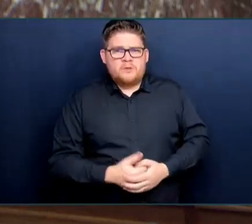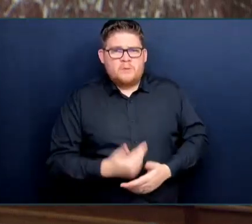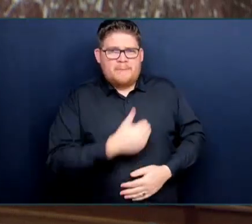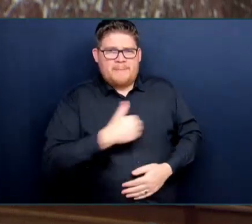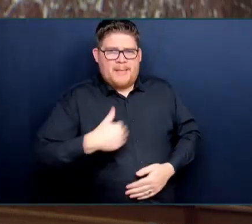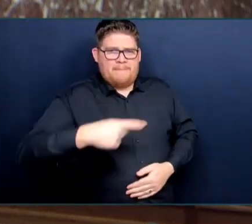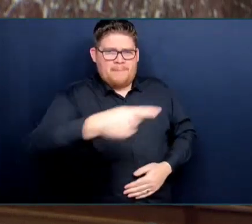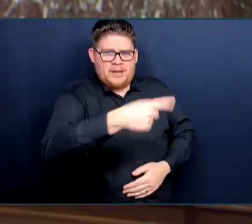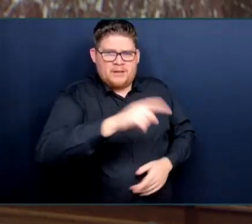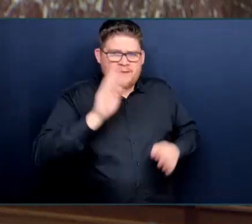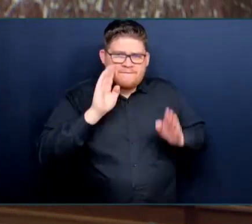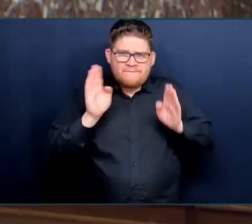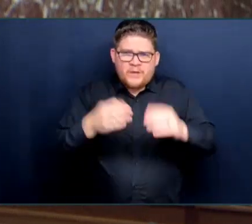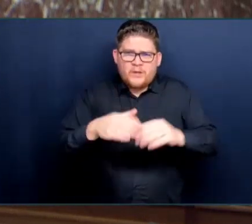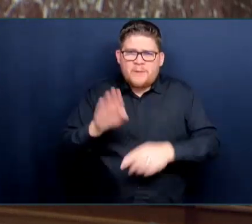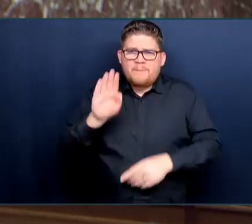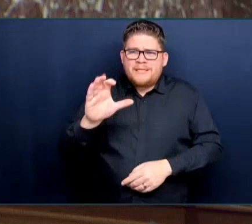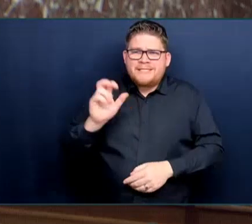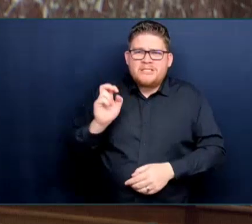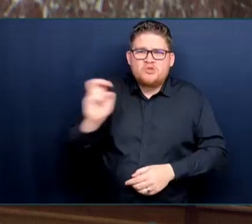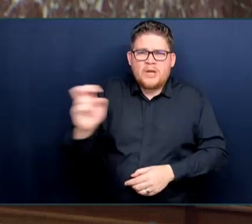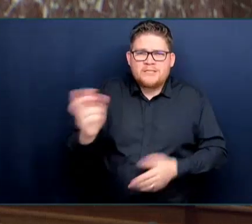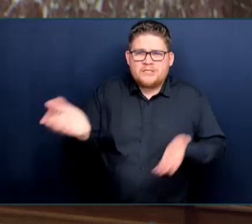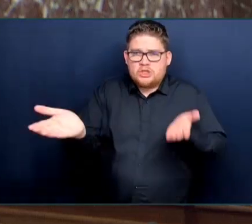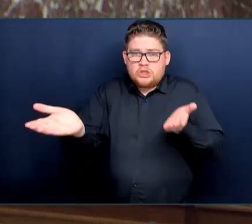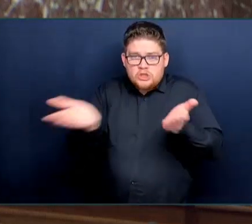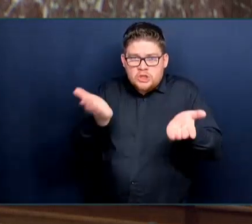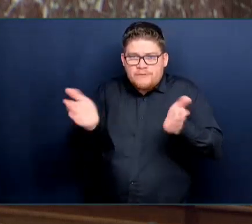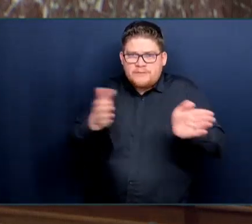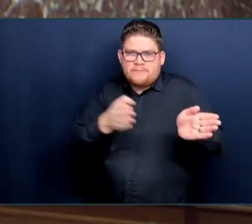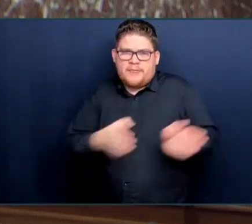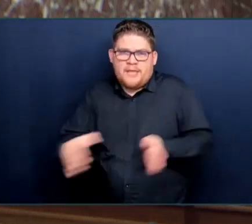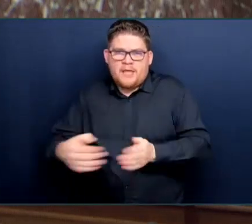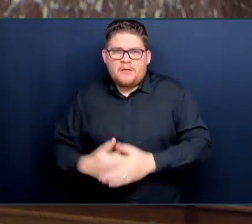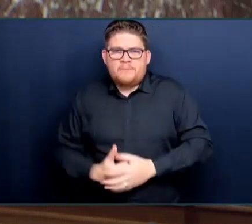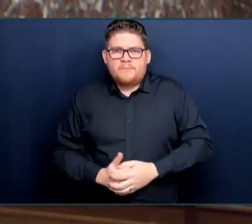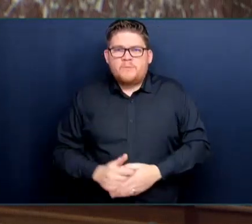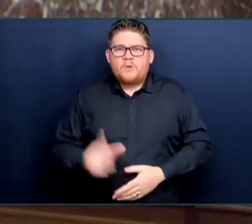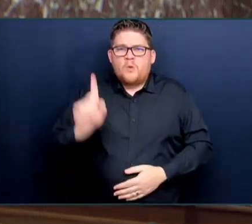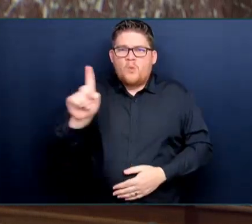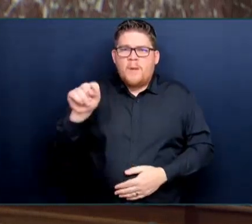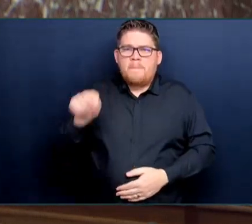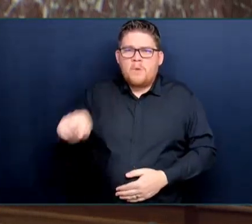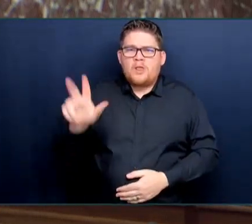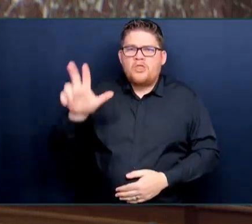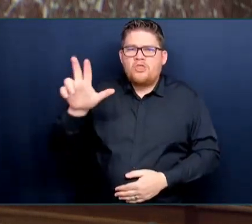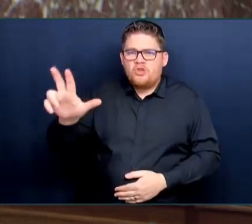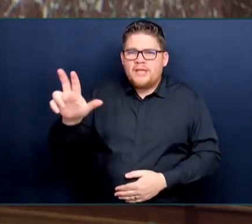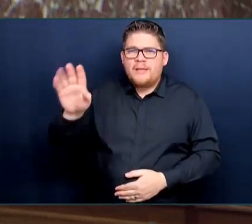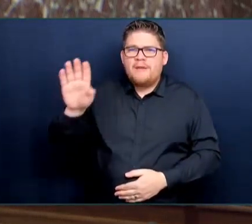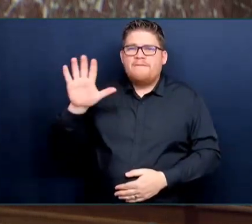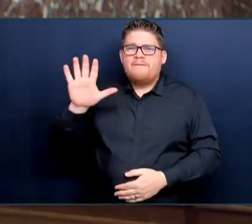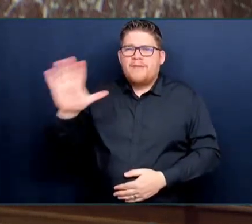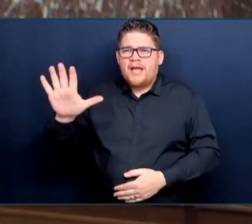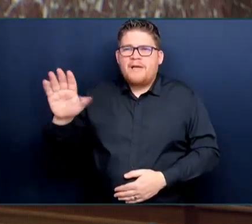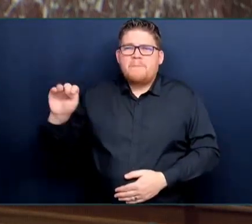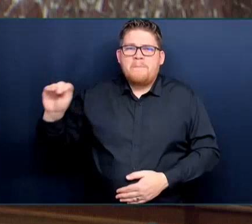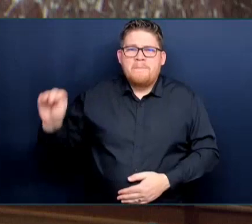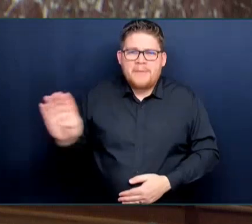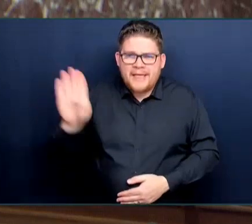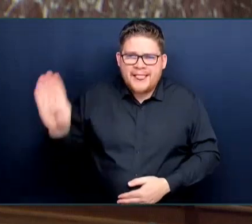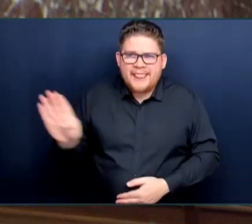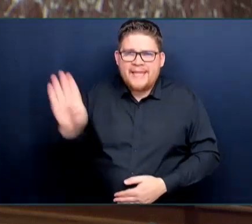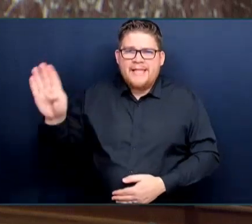for $1.35 billion in operating funding for BC Transit. That is the largest sum of money for operations of transit,